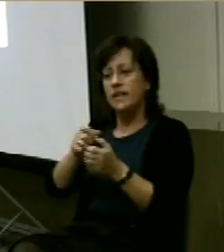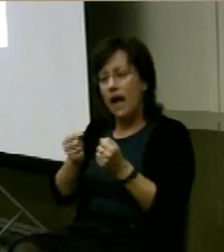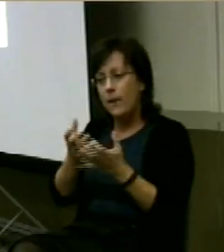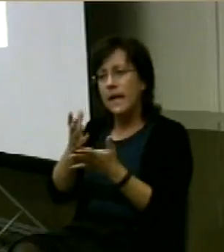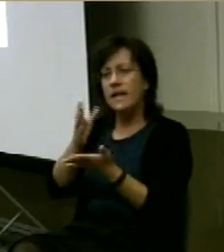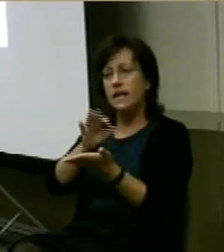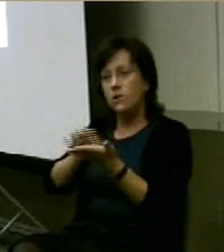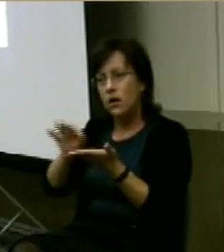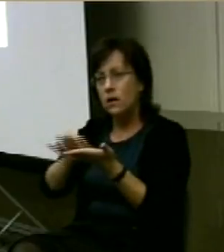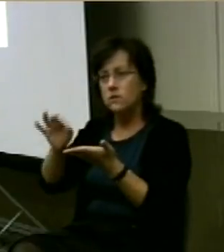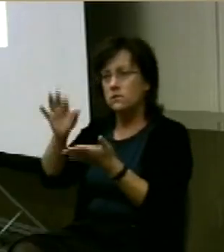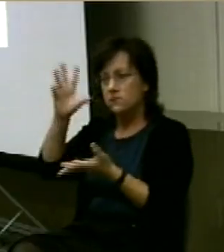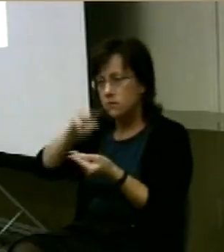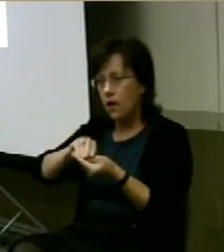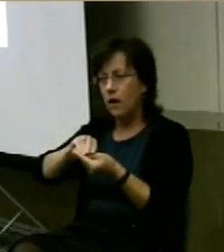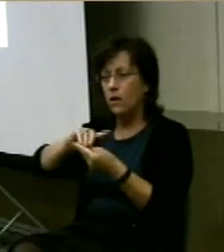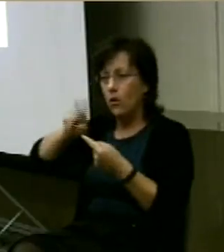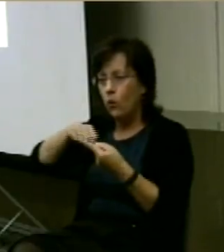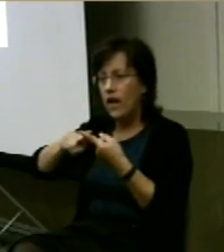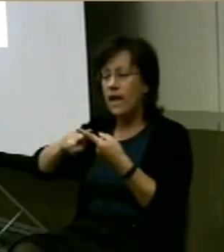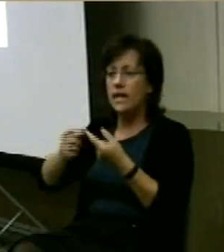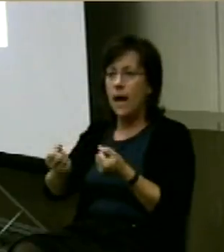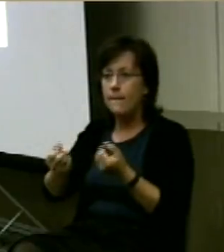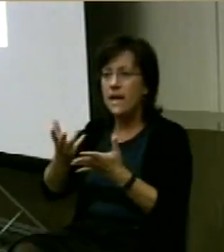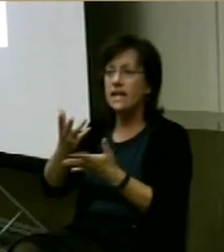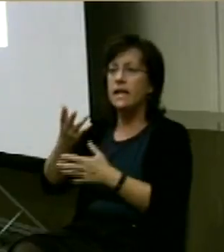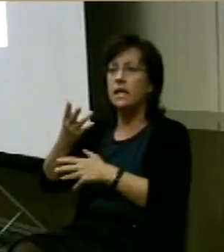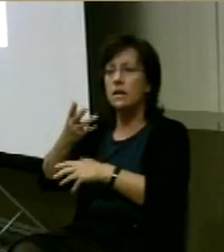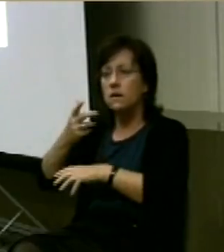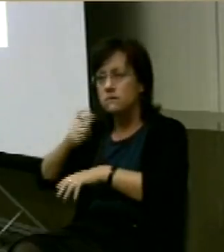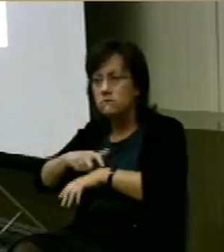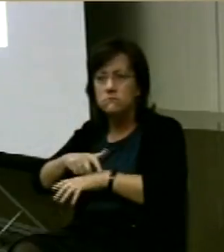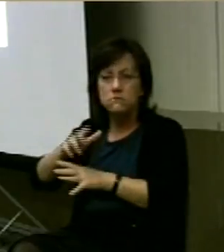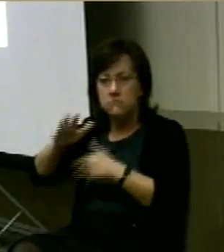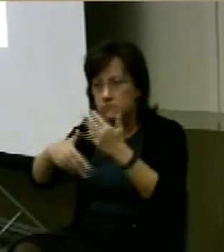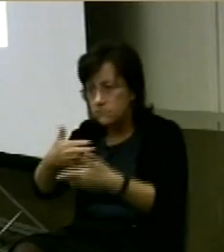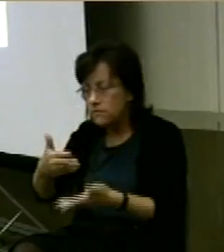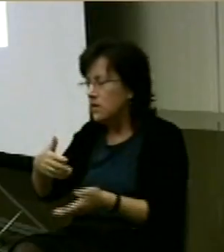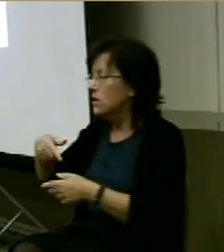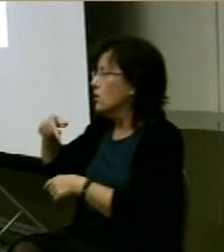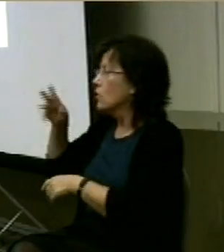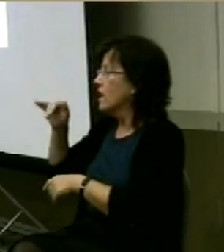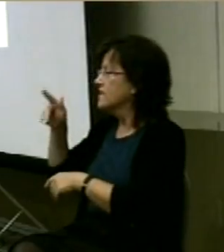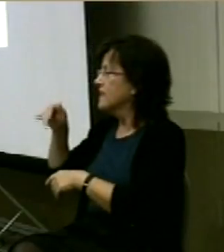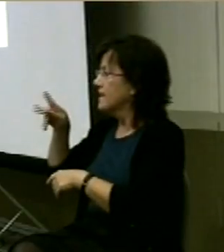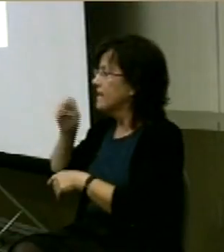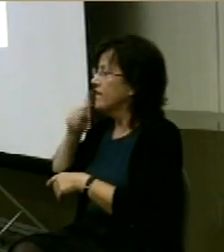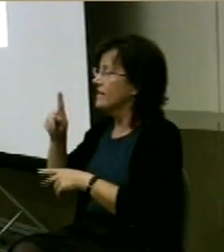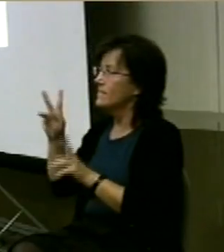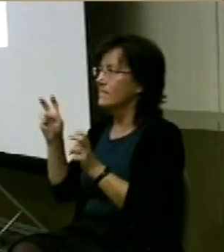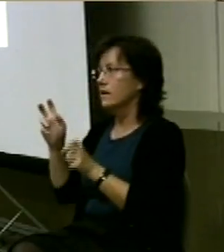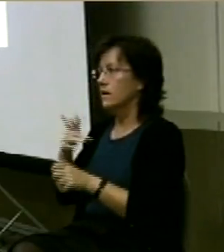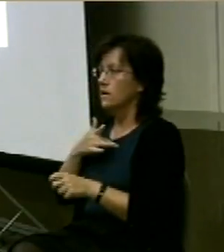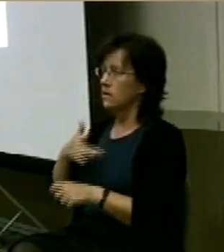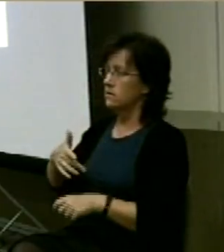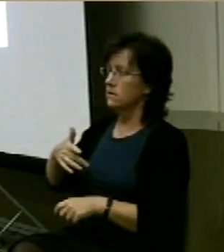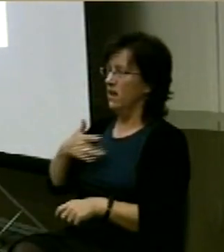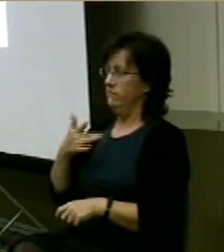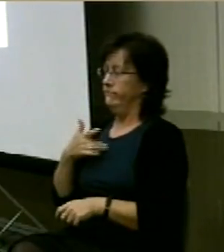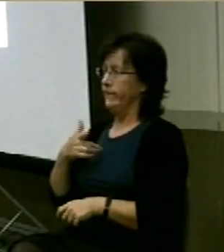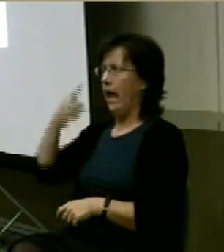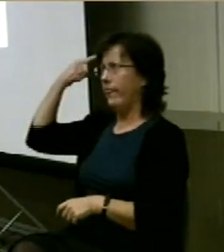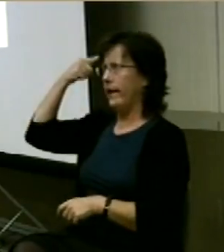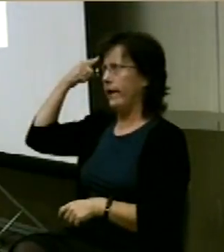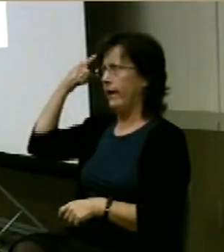exactly specifically when and how many or how much. Qualitative, again, is more of that cardiac assessment. Well, I think